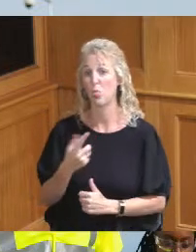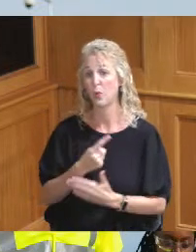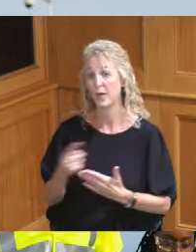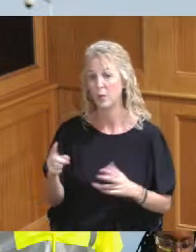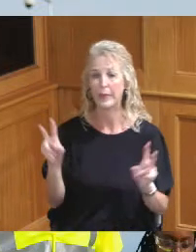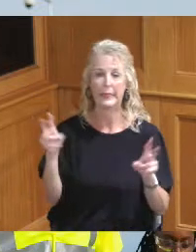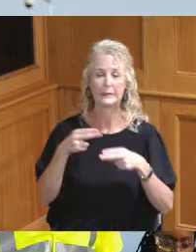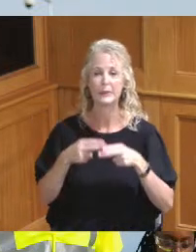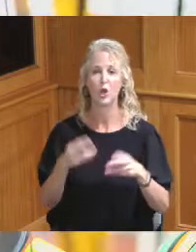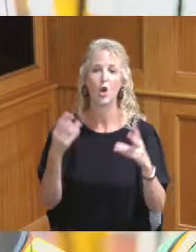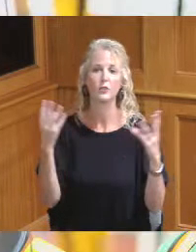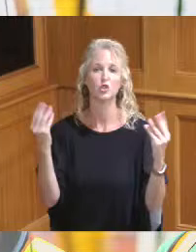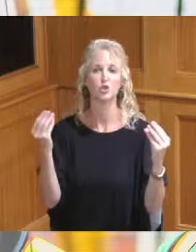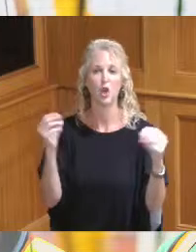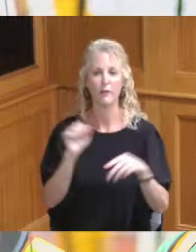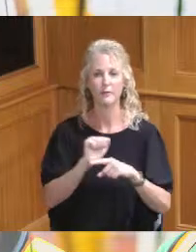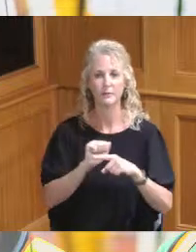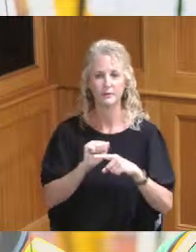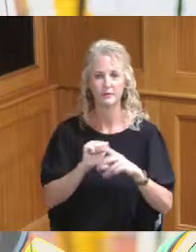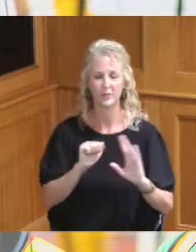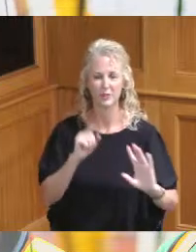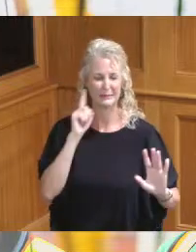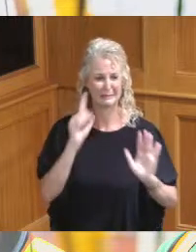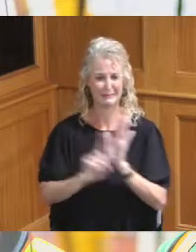well as hard skills training. So the